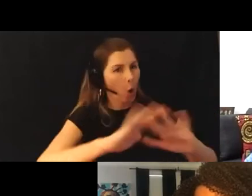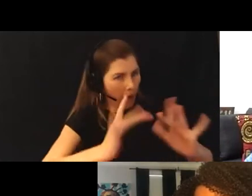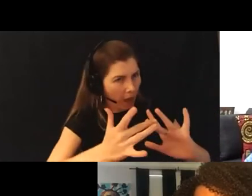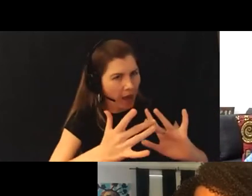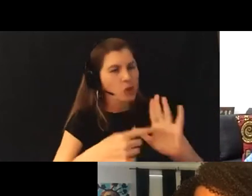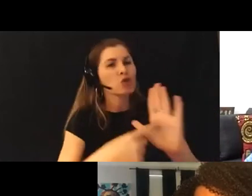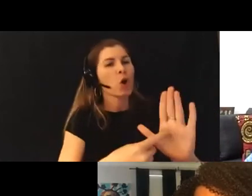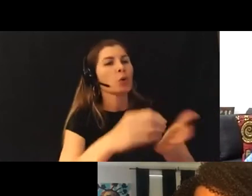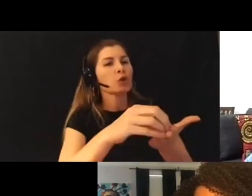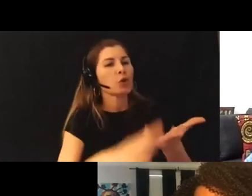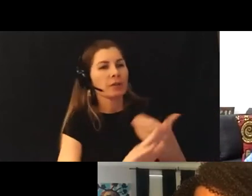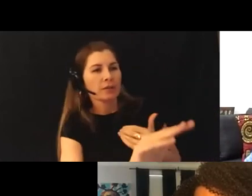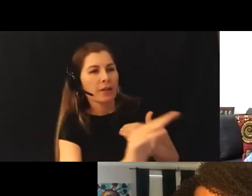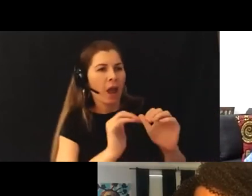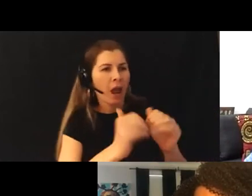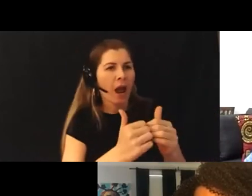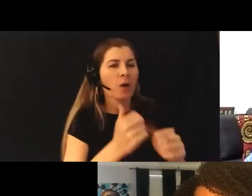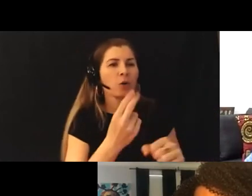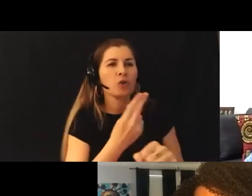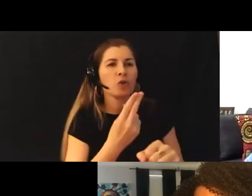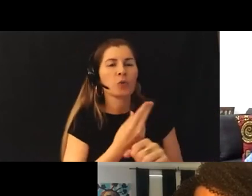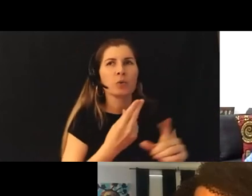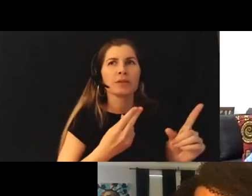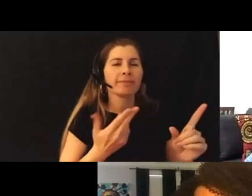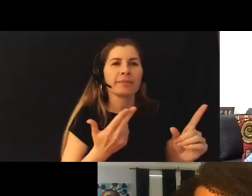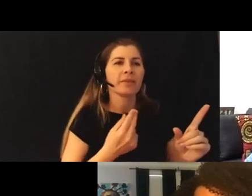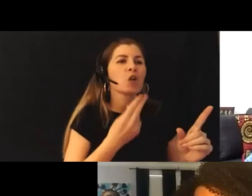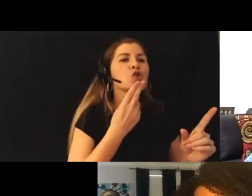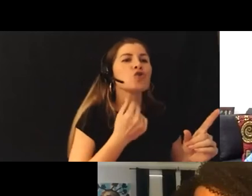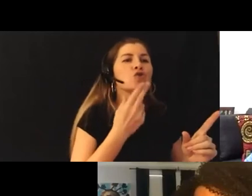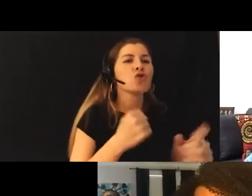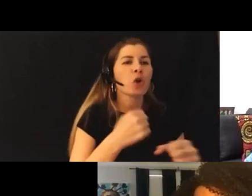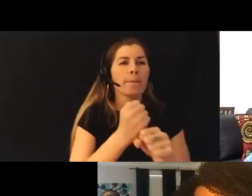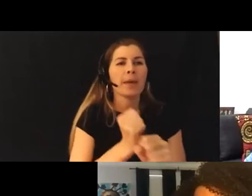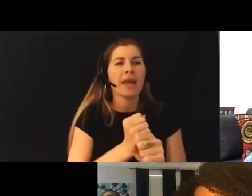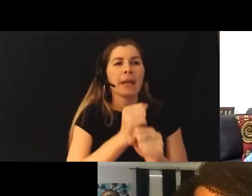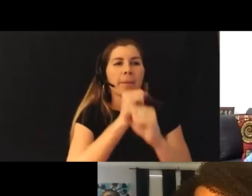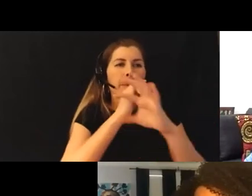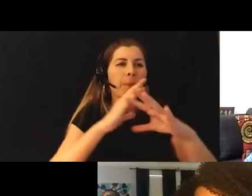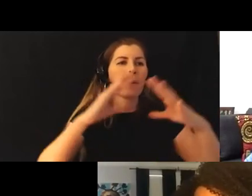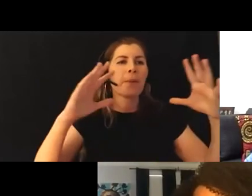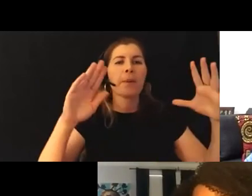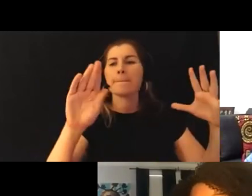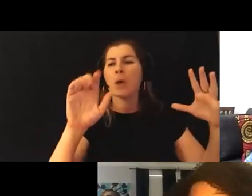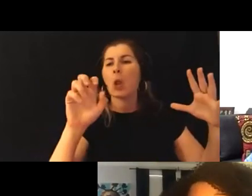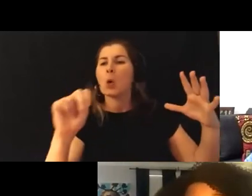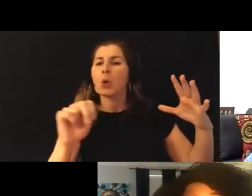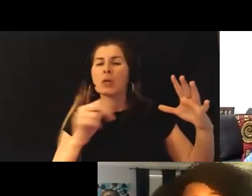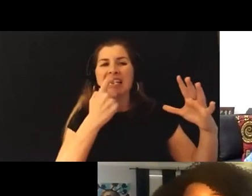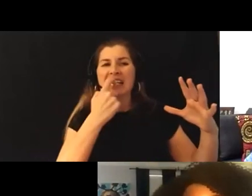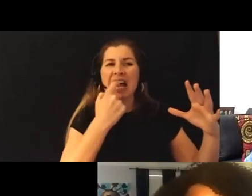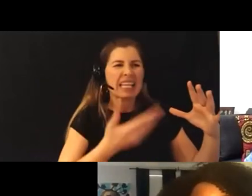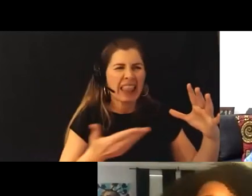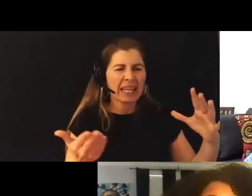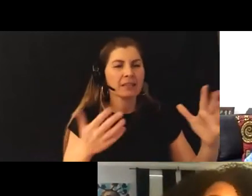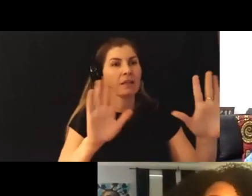students how to use sugar to make blown glass things from their houses. I mean, there are lots of different tools that are